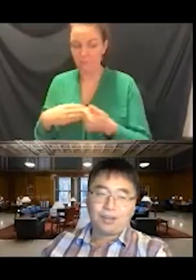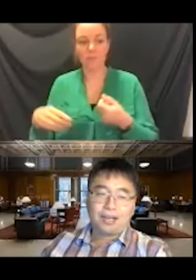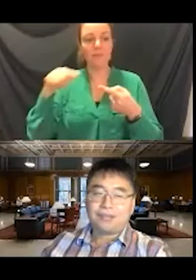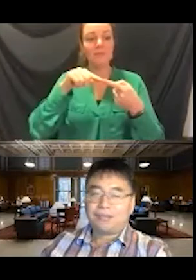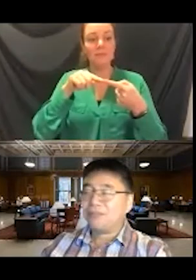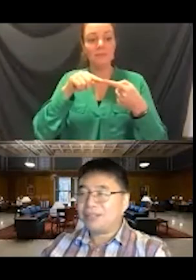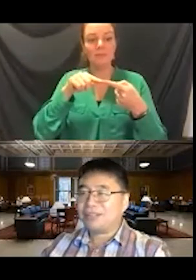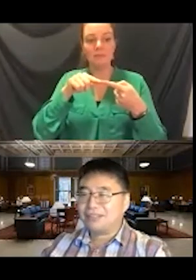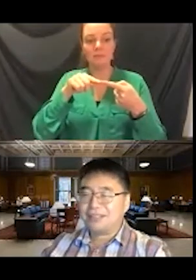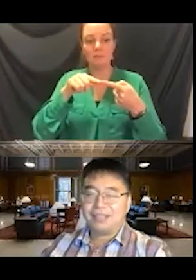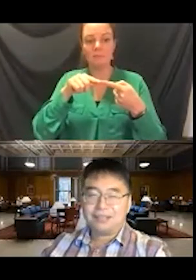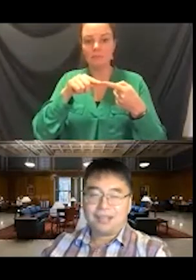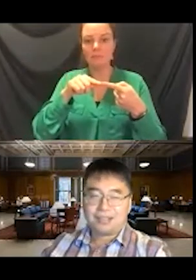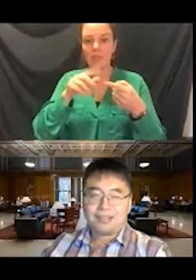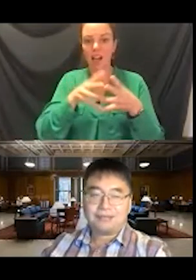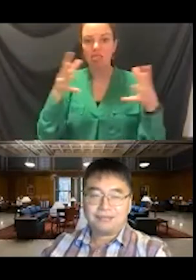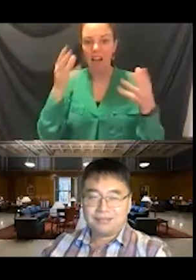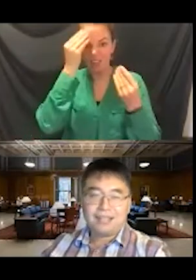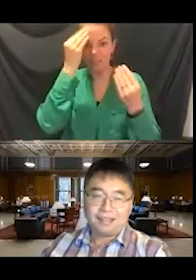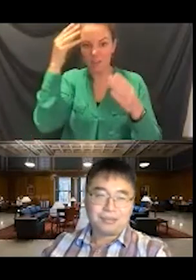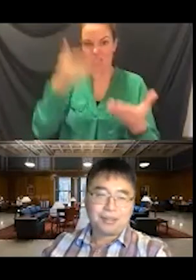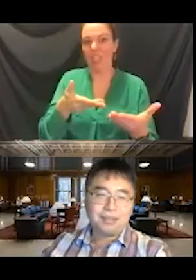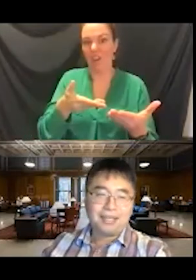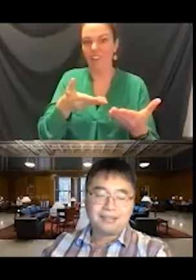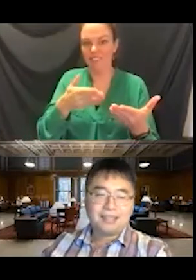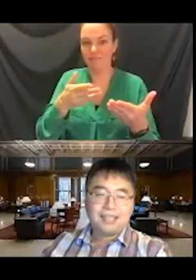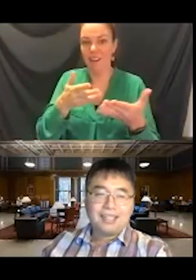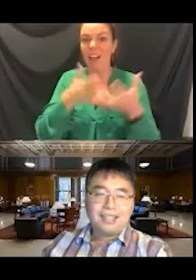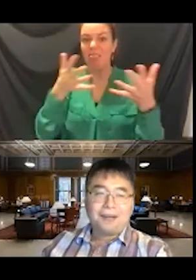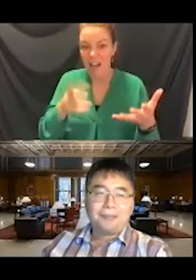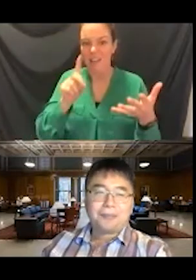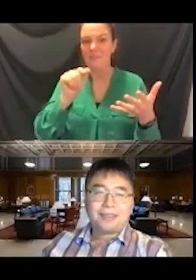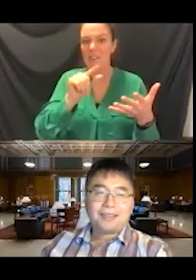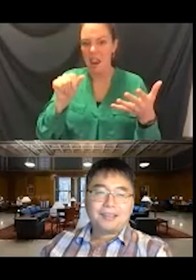has a lot of information, right? So it has a lot of data. That's what it means.